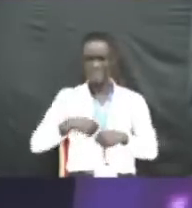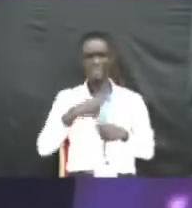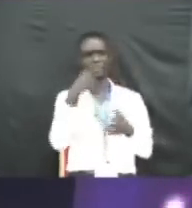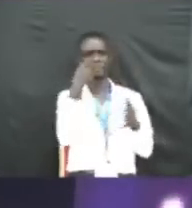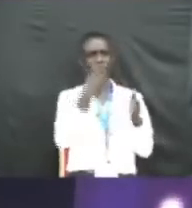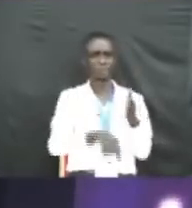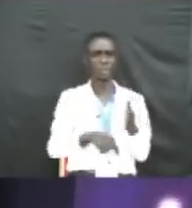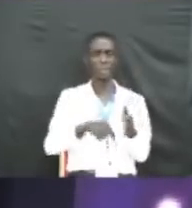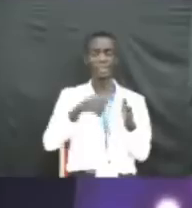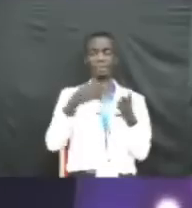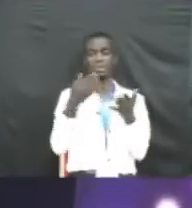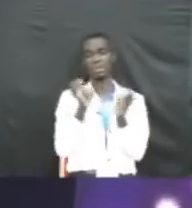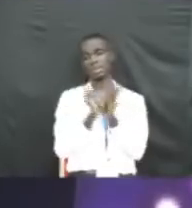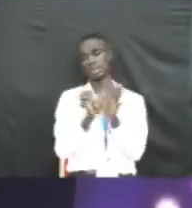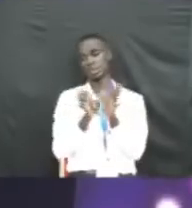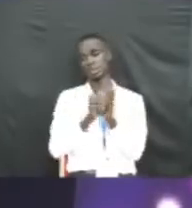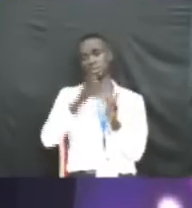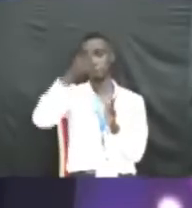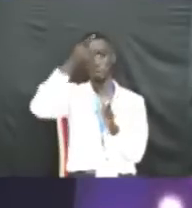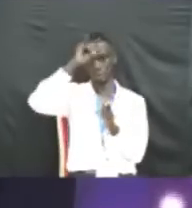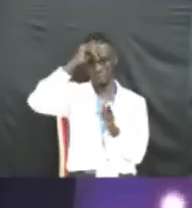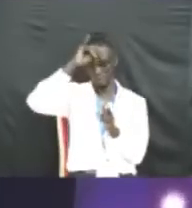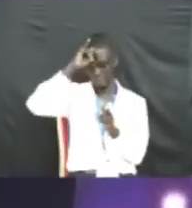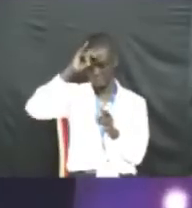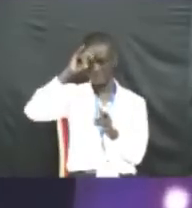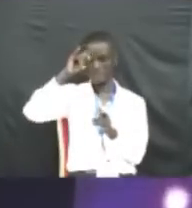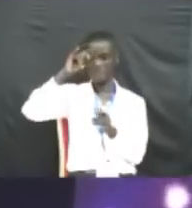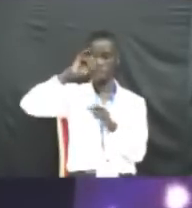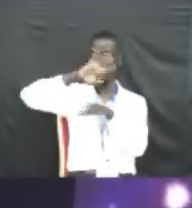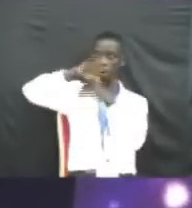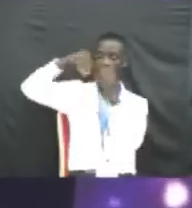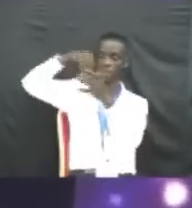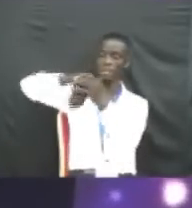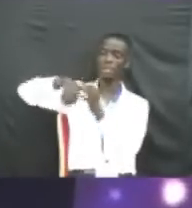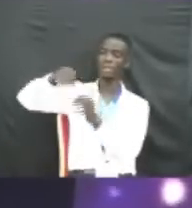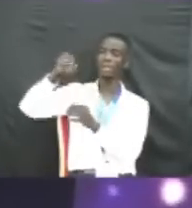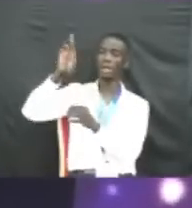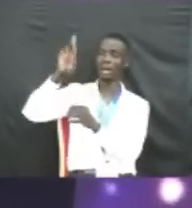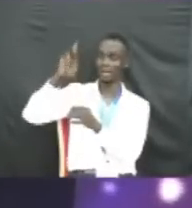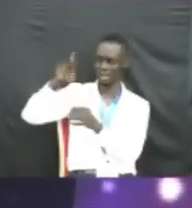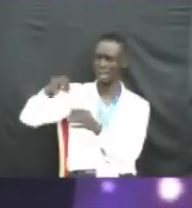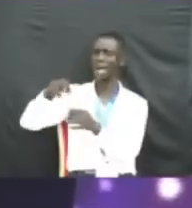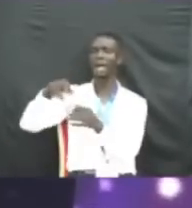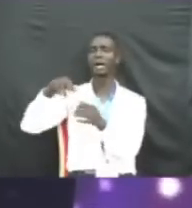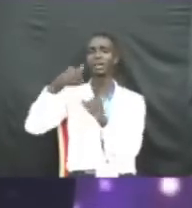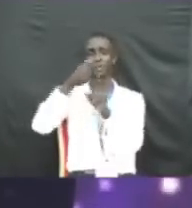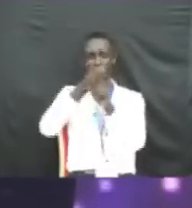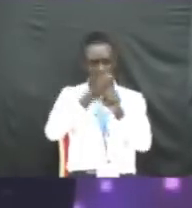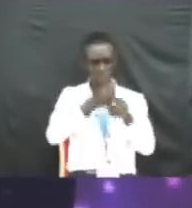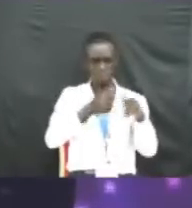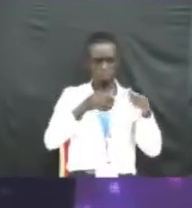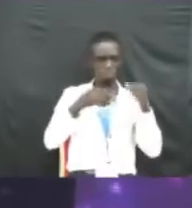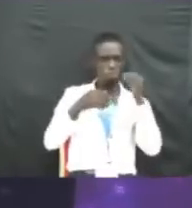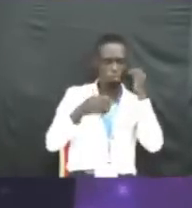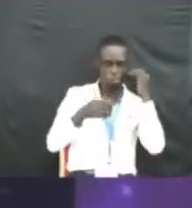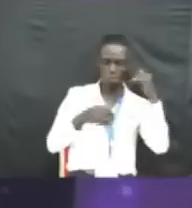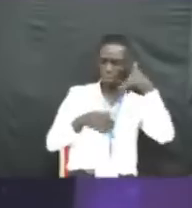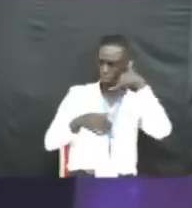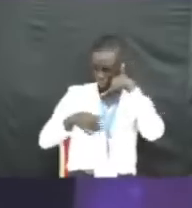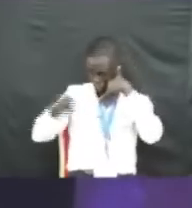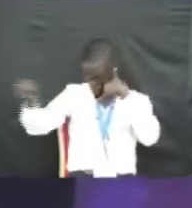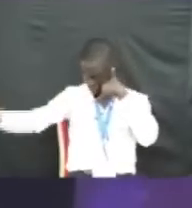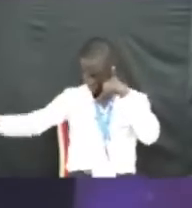least in greater Ara to start with all on an Uberlike platform and you'll be able to call them just like you call